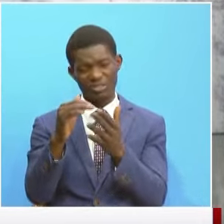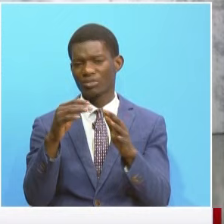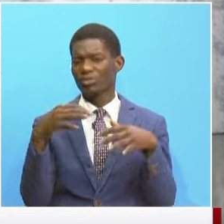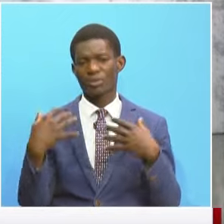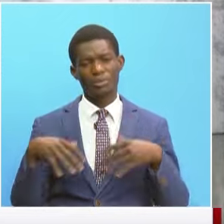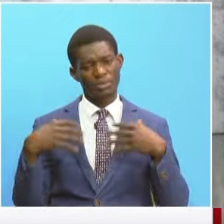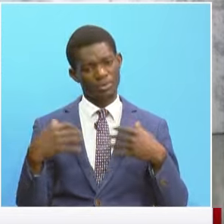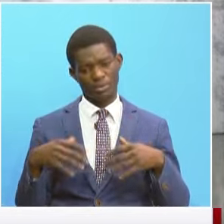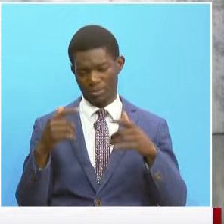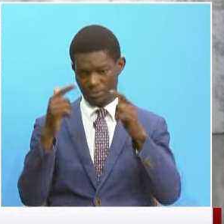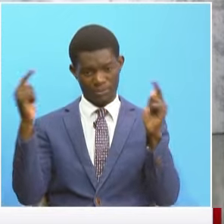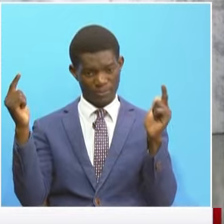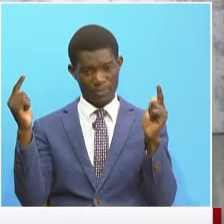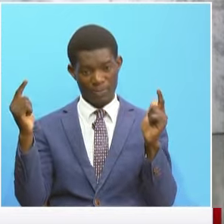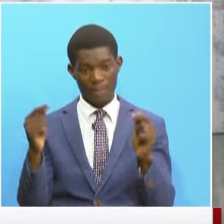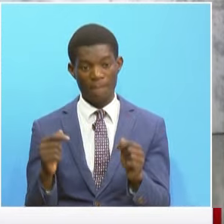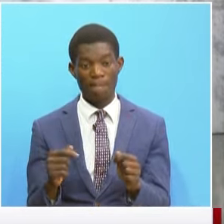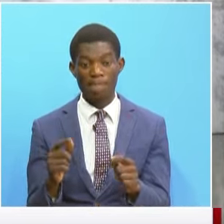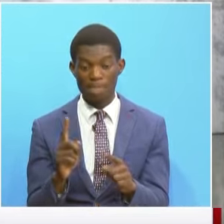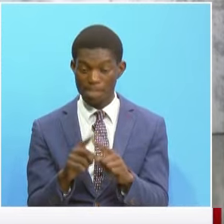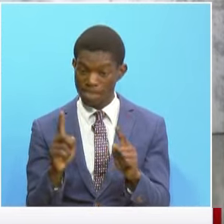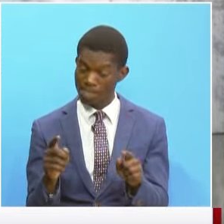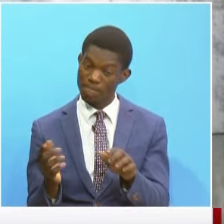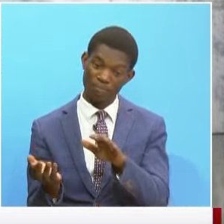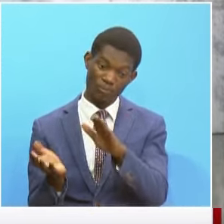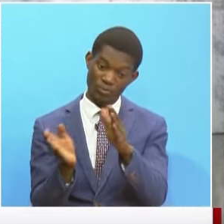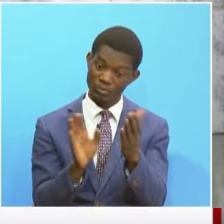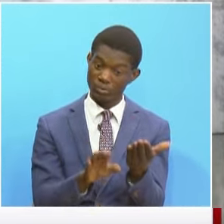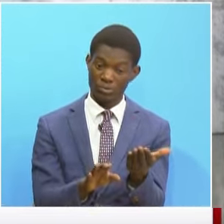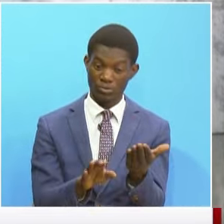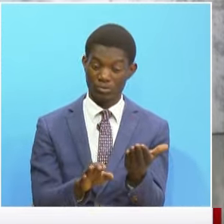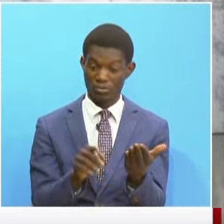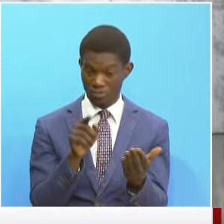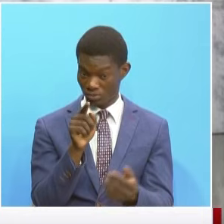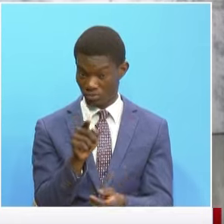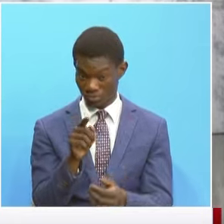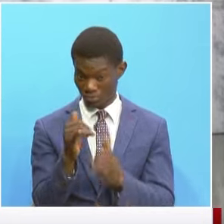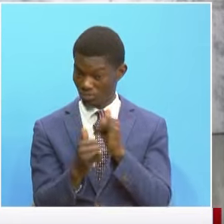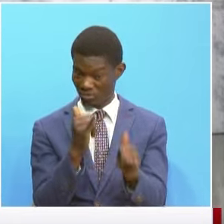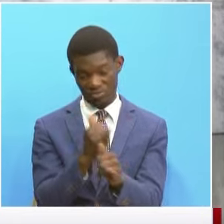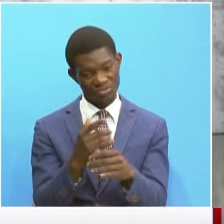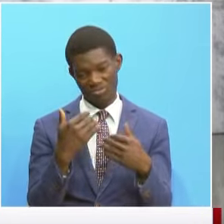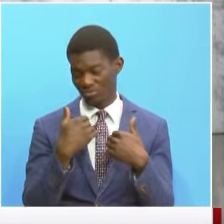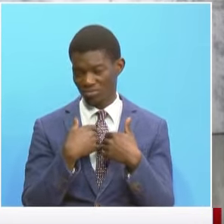And yet, the number of road deaths in that first quarter has gone up